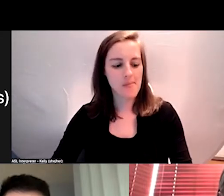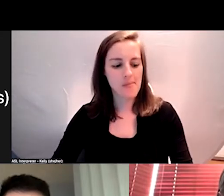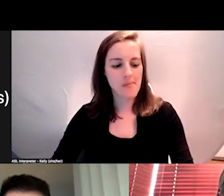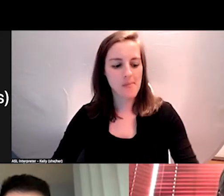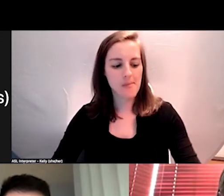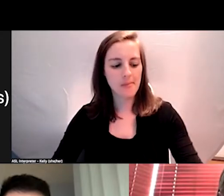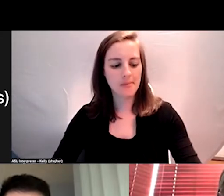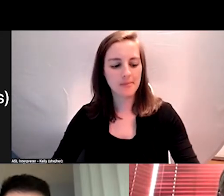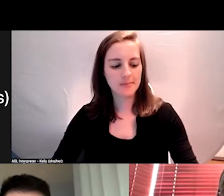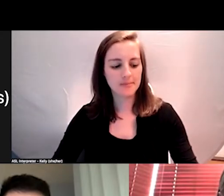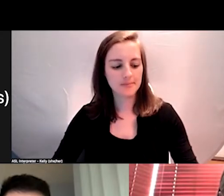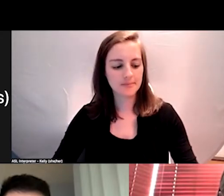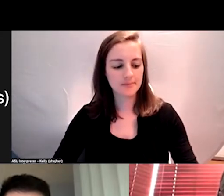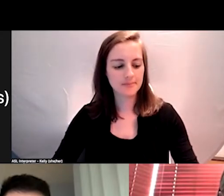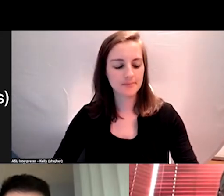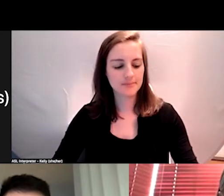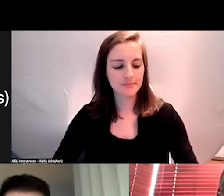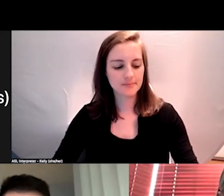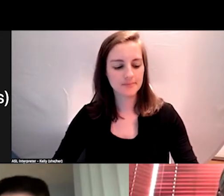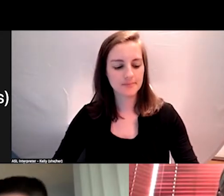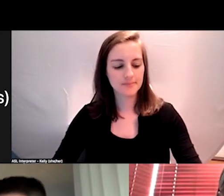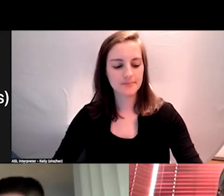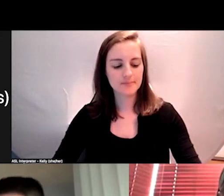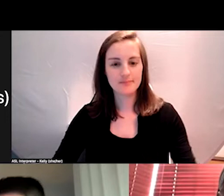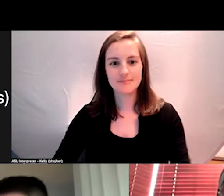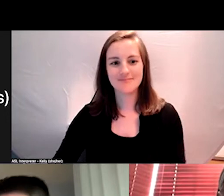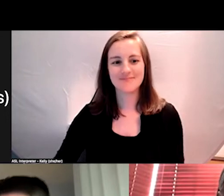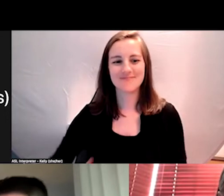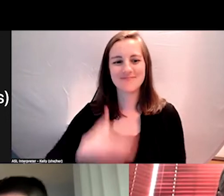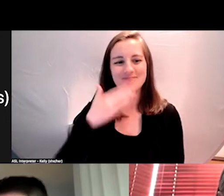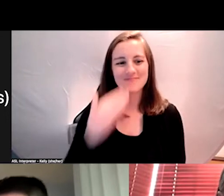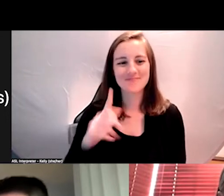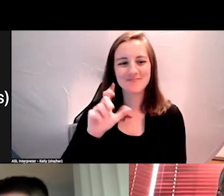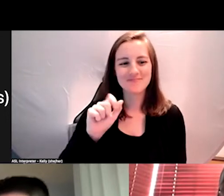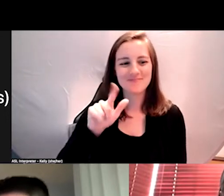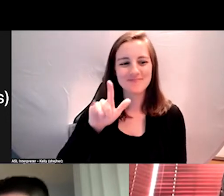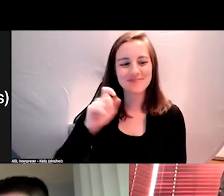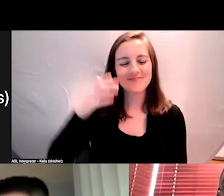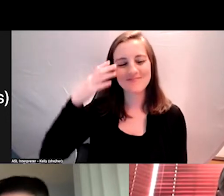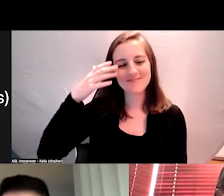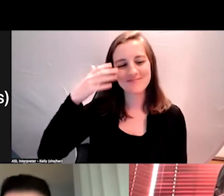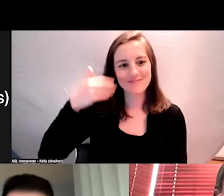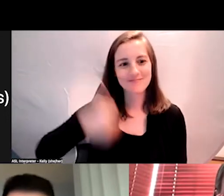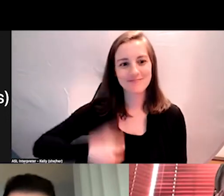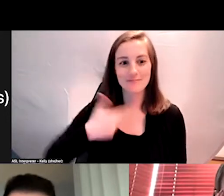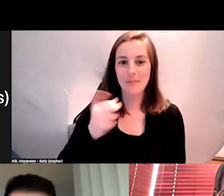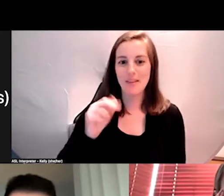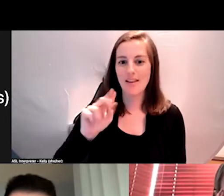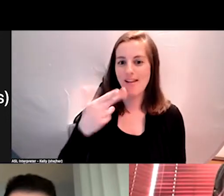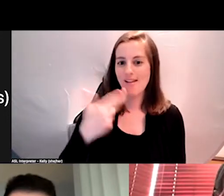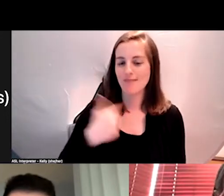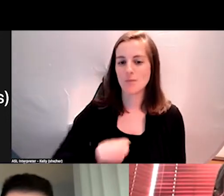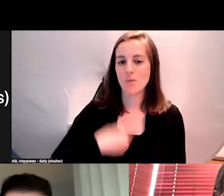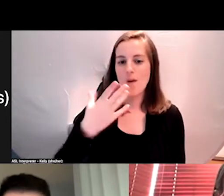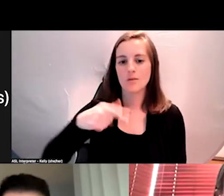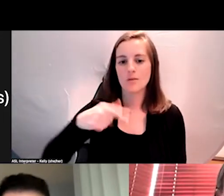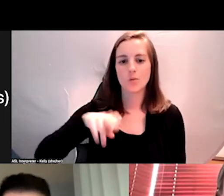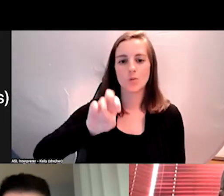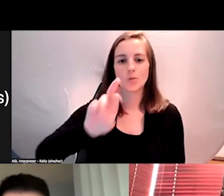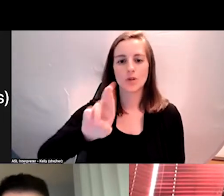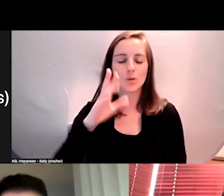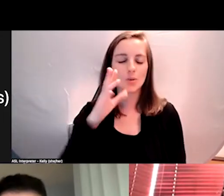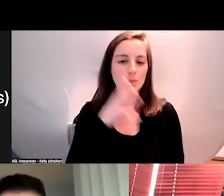Awesome. Thanks, Leslie. Hello, my name is Hannah. I'm a white queer woman. I use she